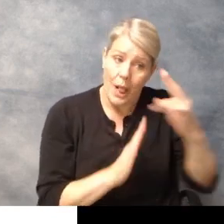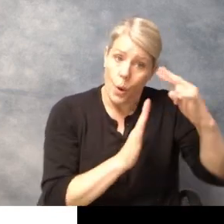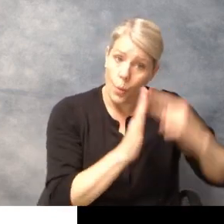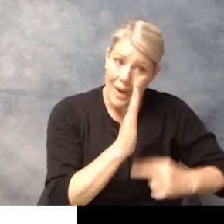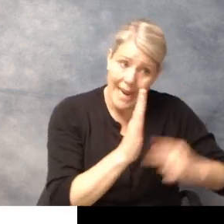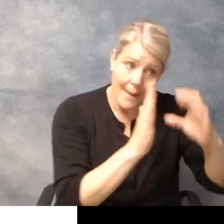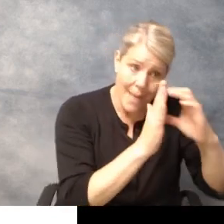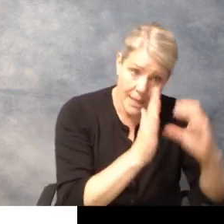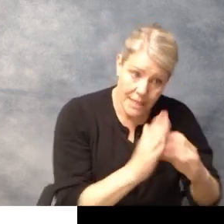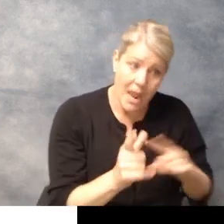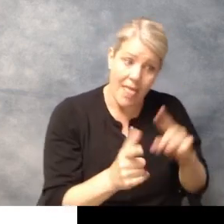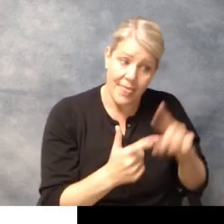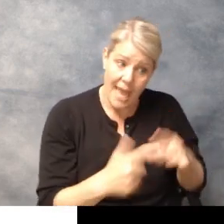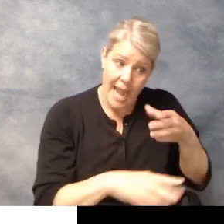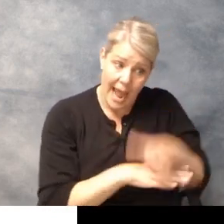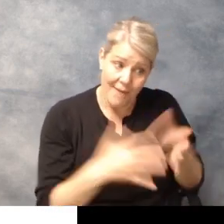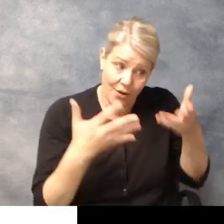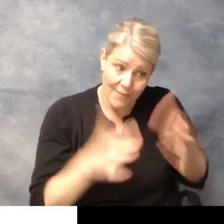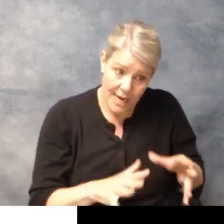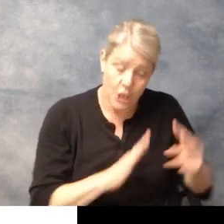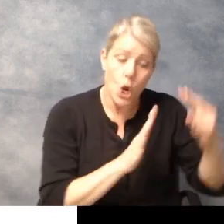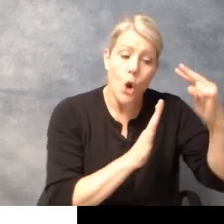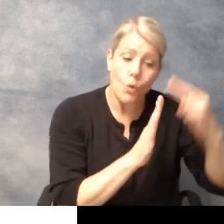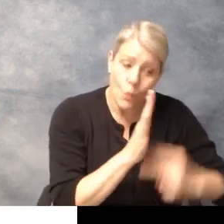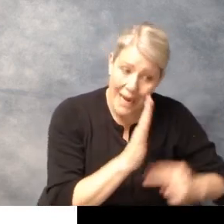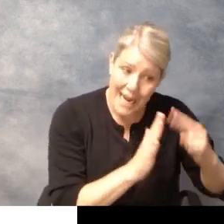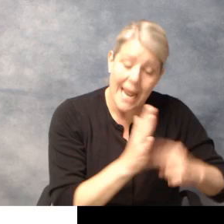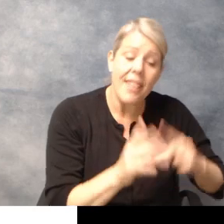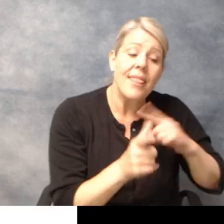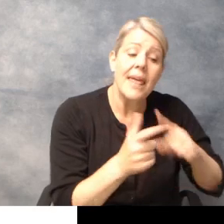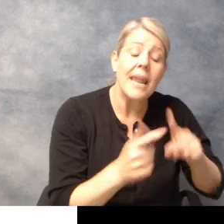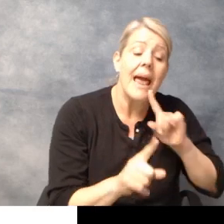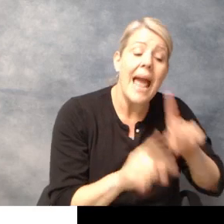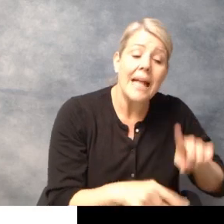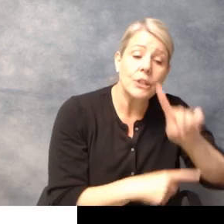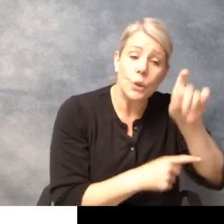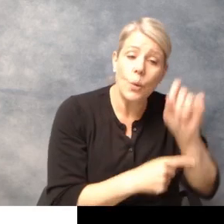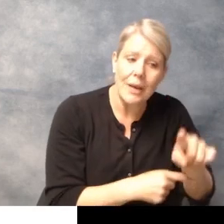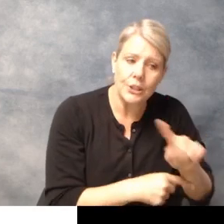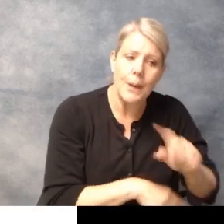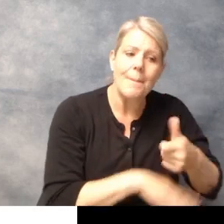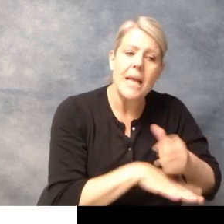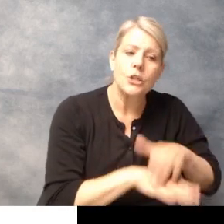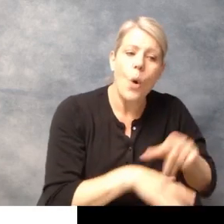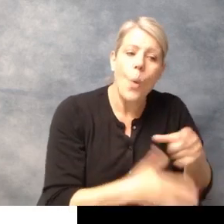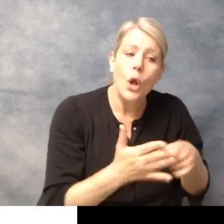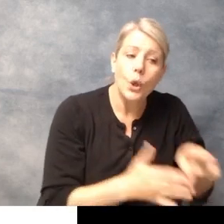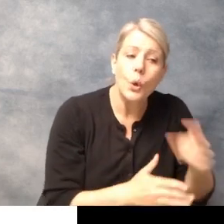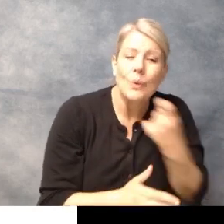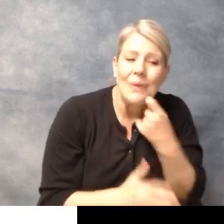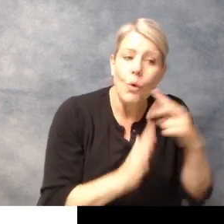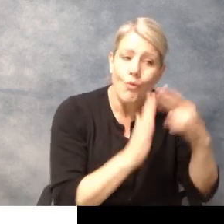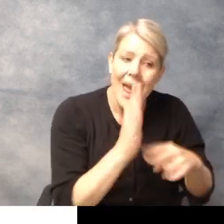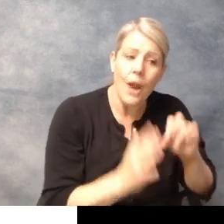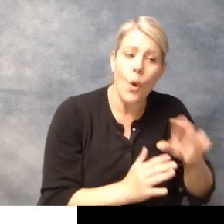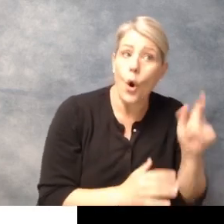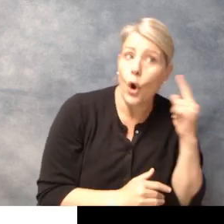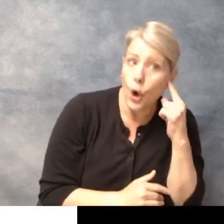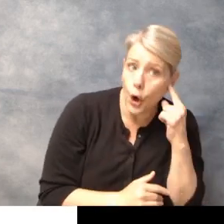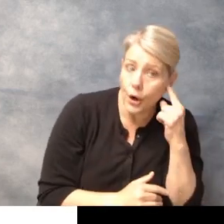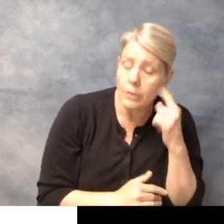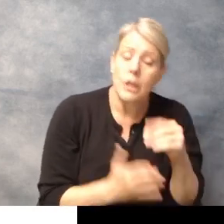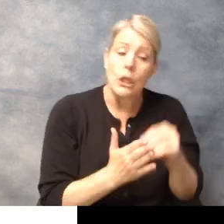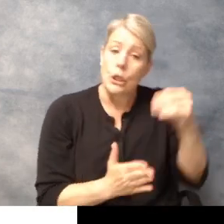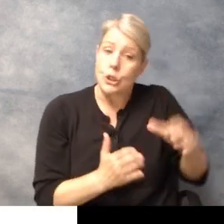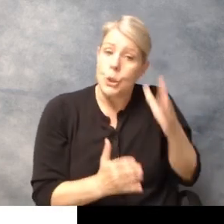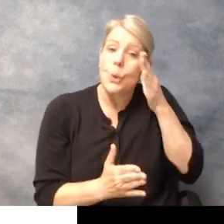and they will have to answer the questions related to what they have read or hear. The student will have